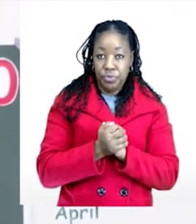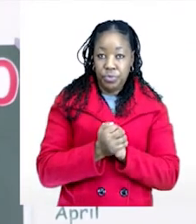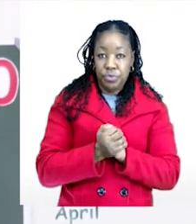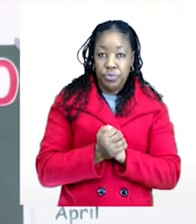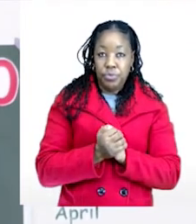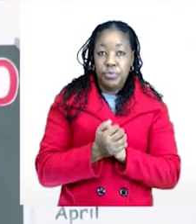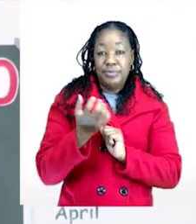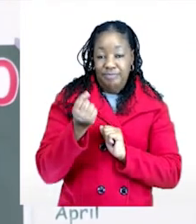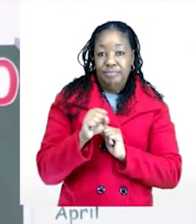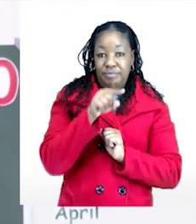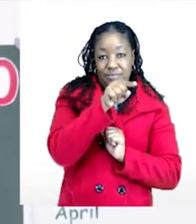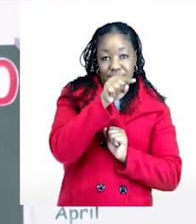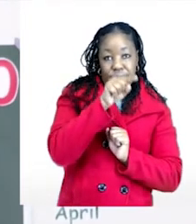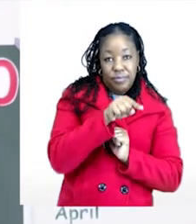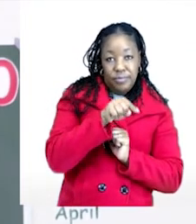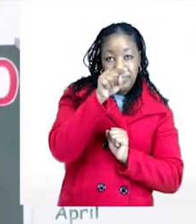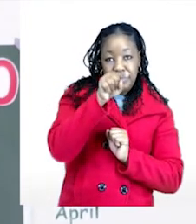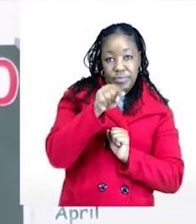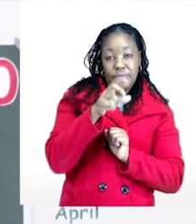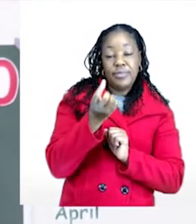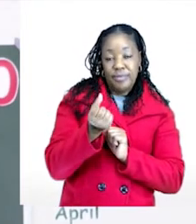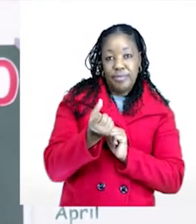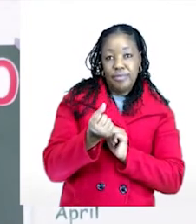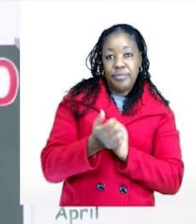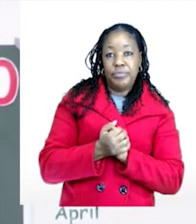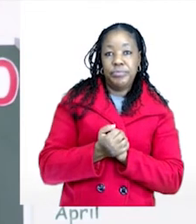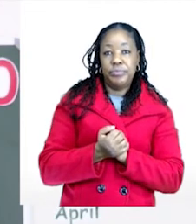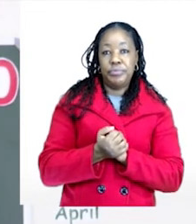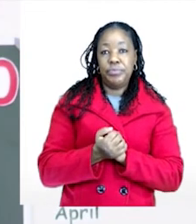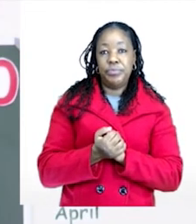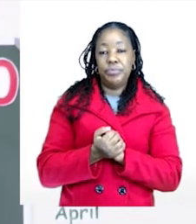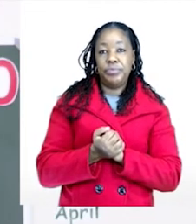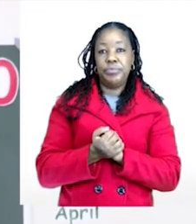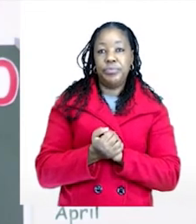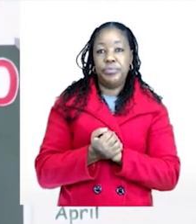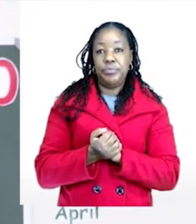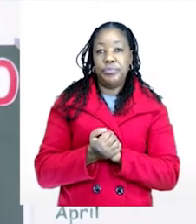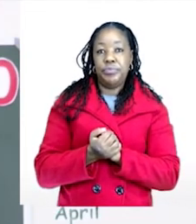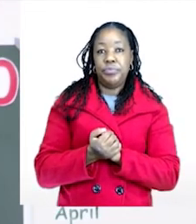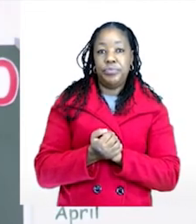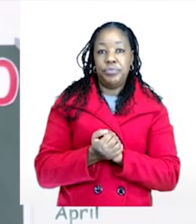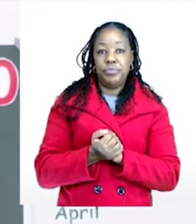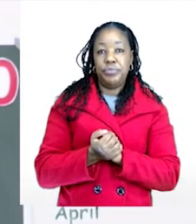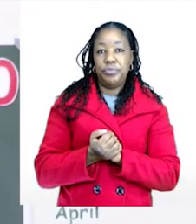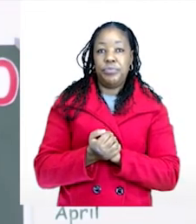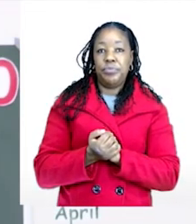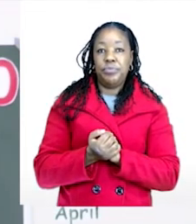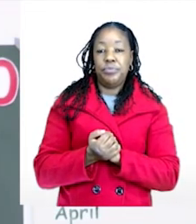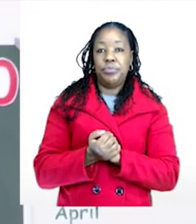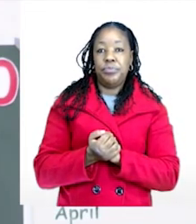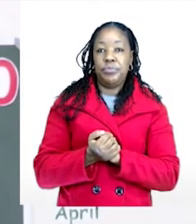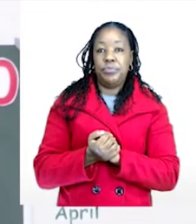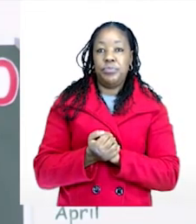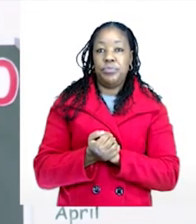has dots, or it has magnets with a nice pattern that I'm going to put up for you. It's going